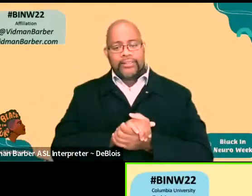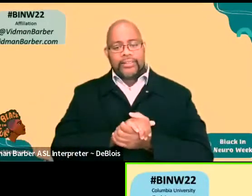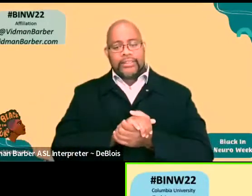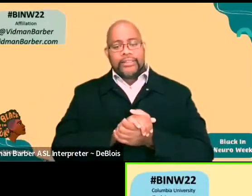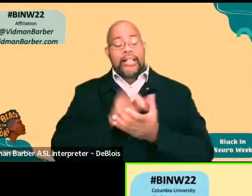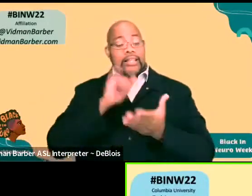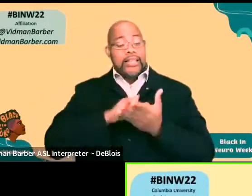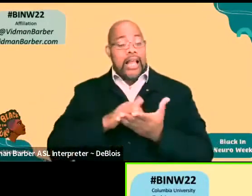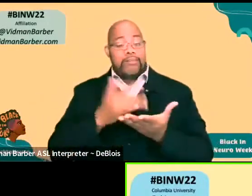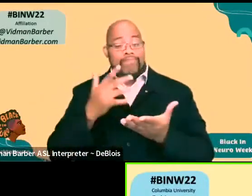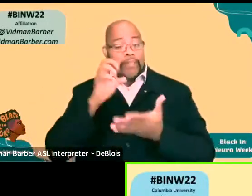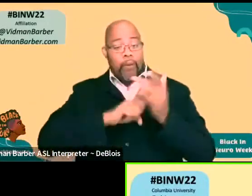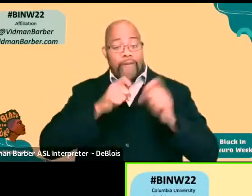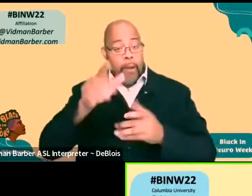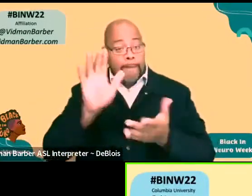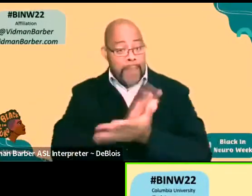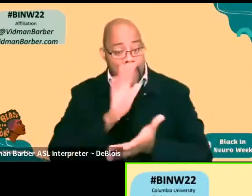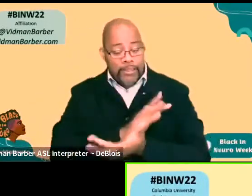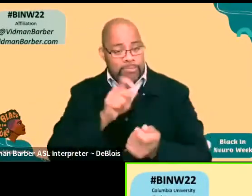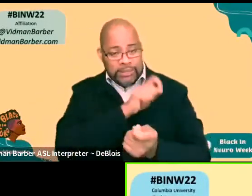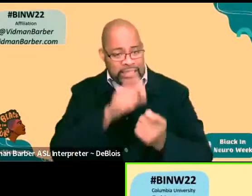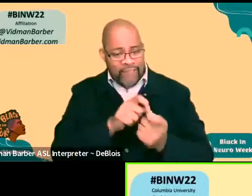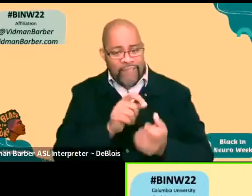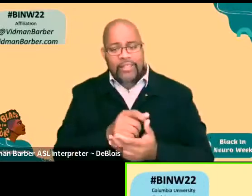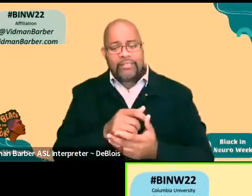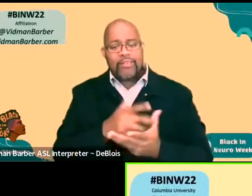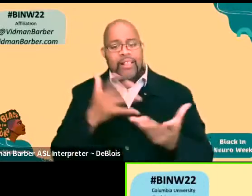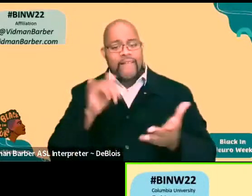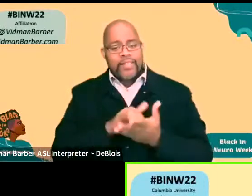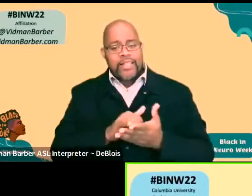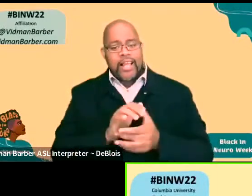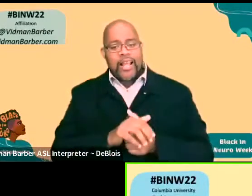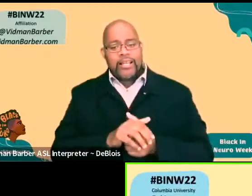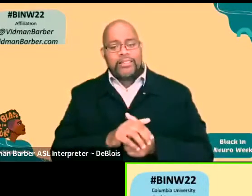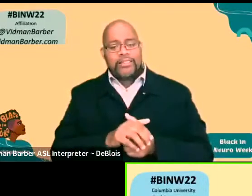takeaway from your paper specifically. Like, a lot of this comes down to the